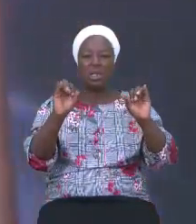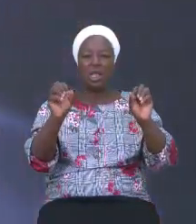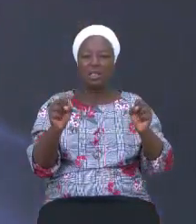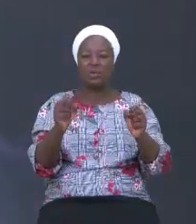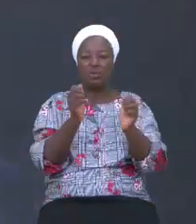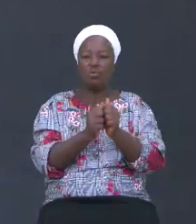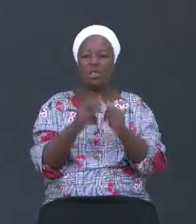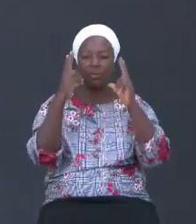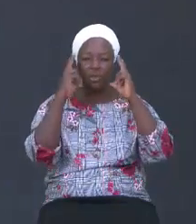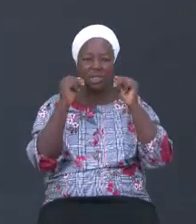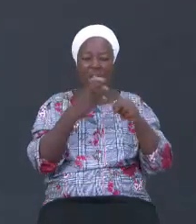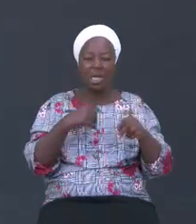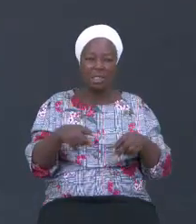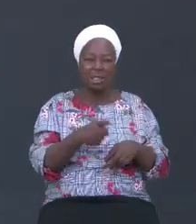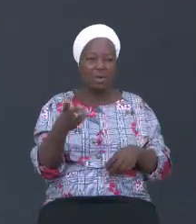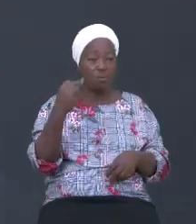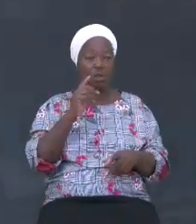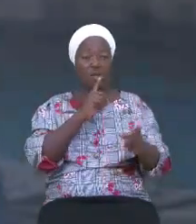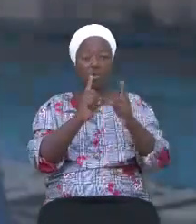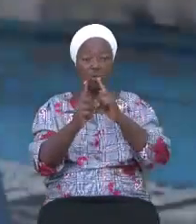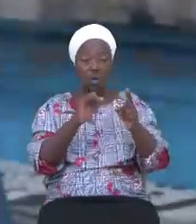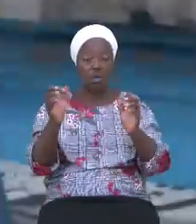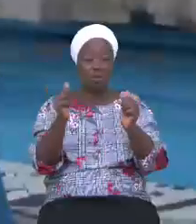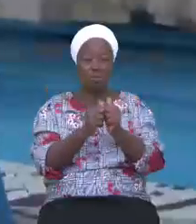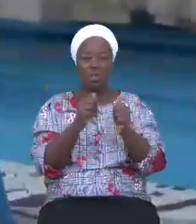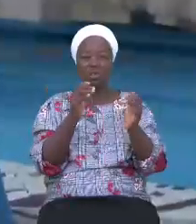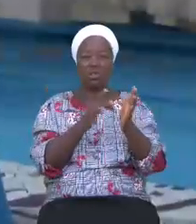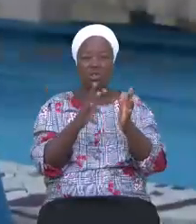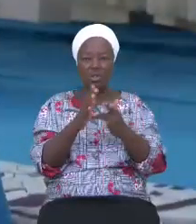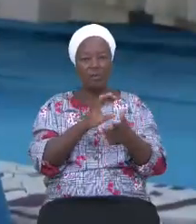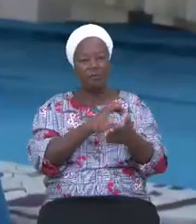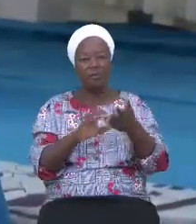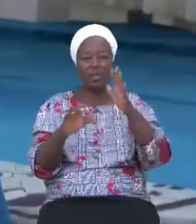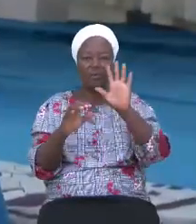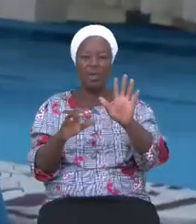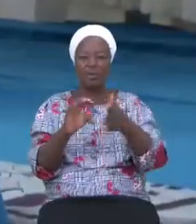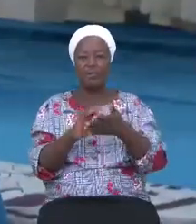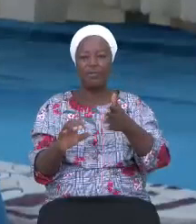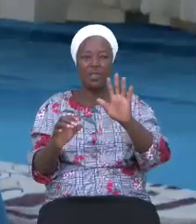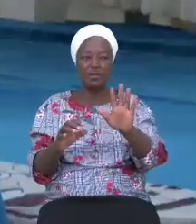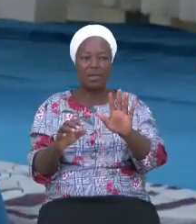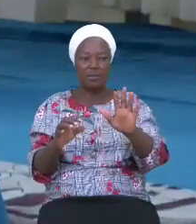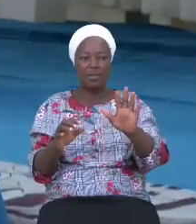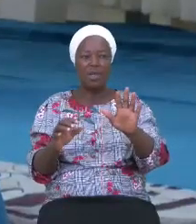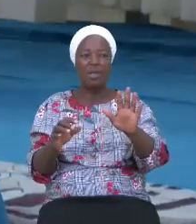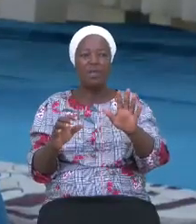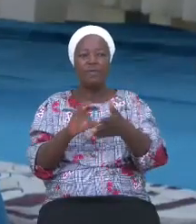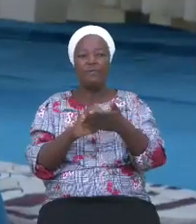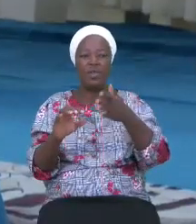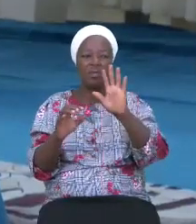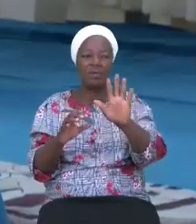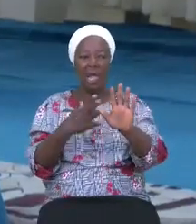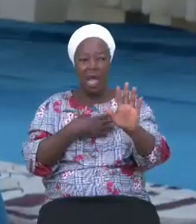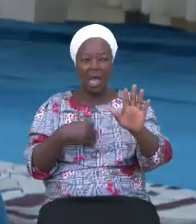And they were talking with Jesus. Look at verse 5. In verse 5,